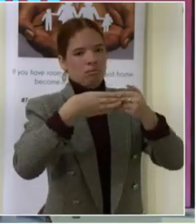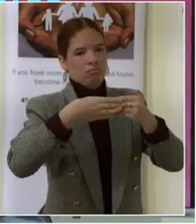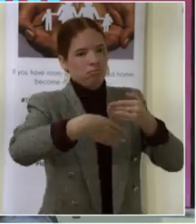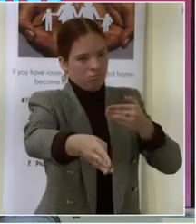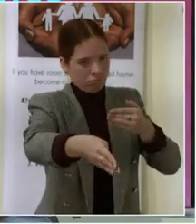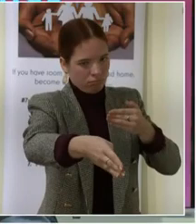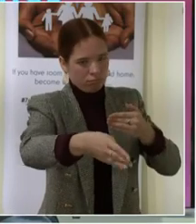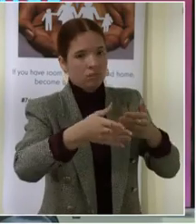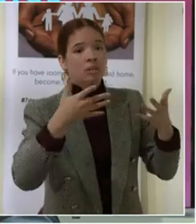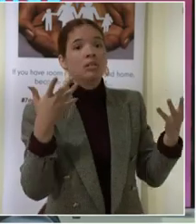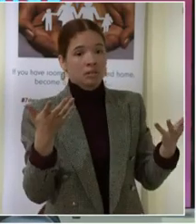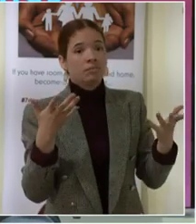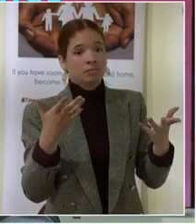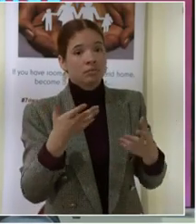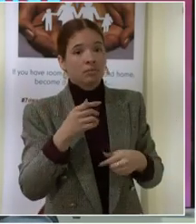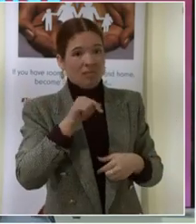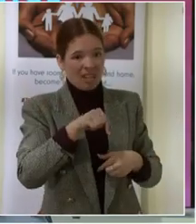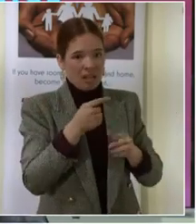very moment.